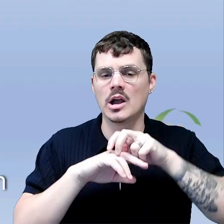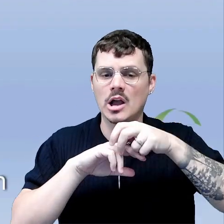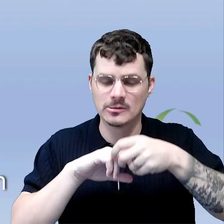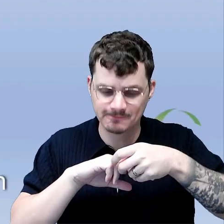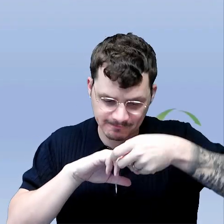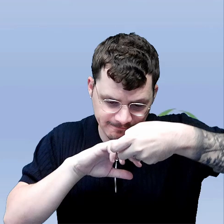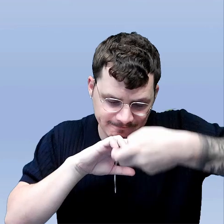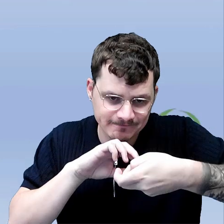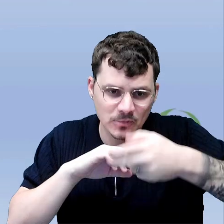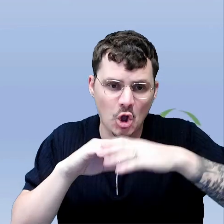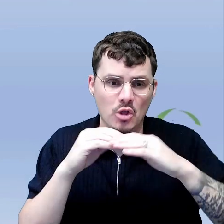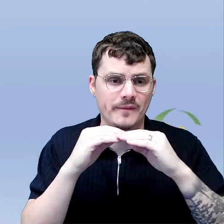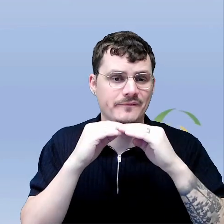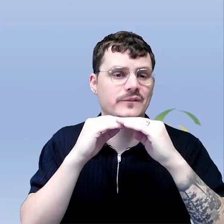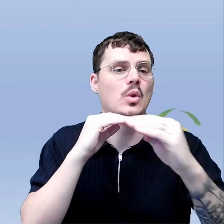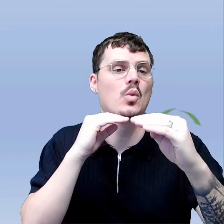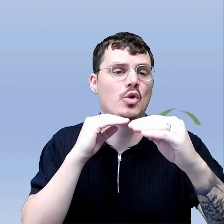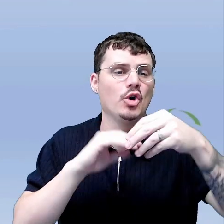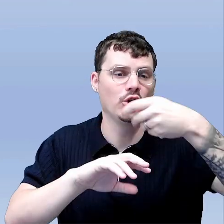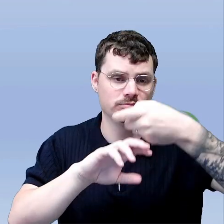and crouches on the floor.